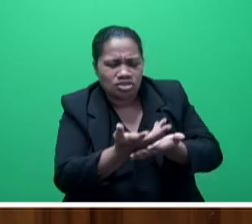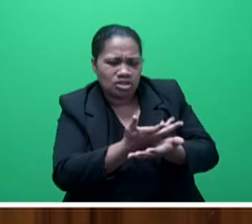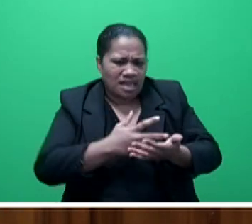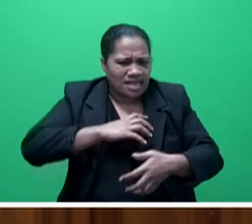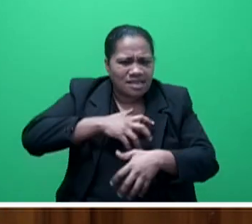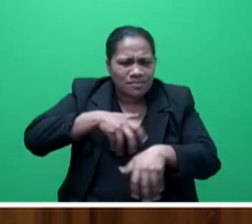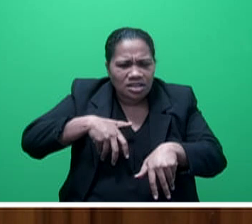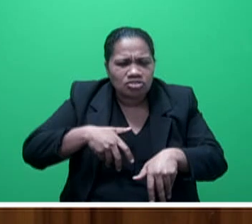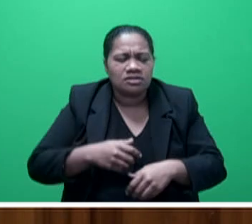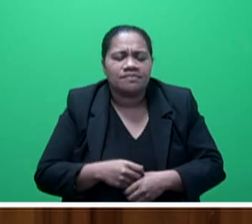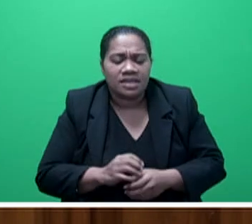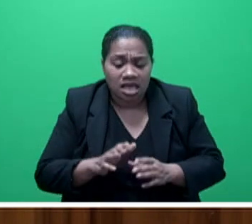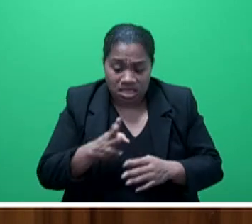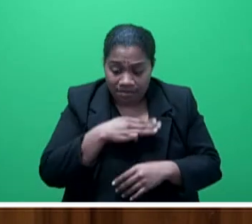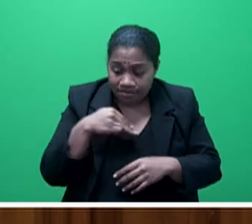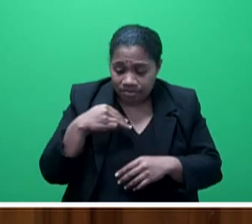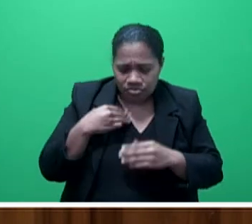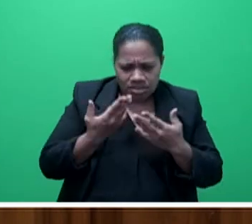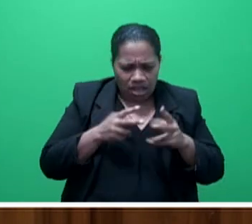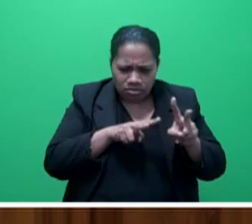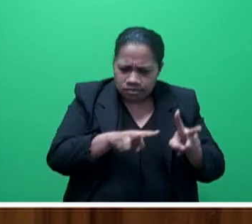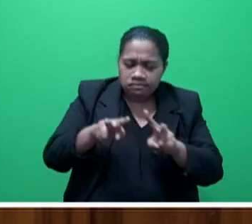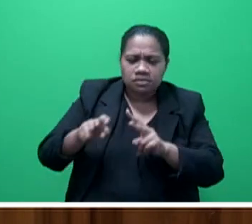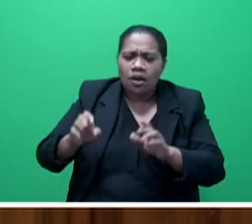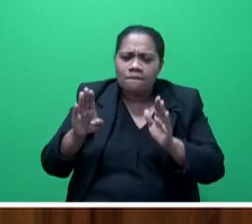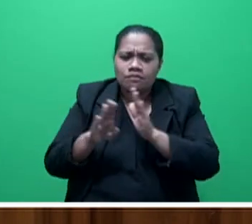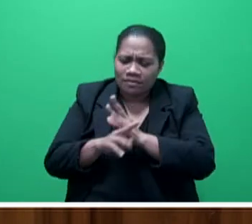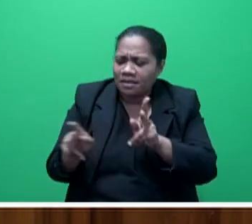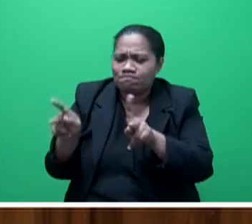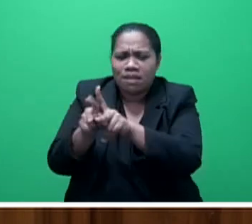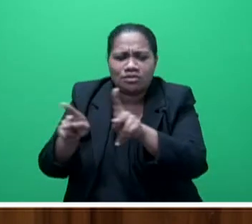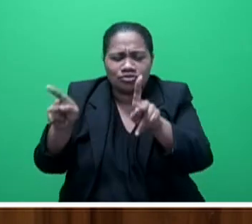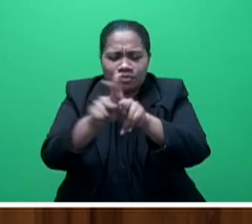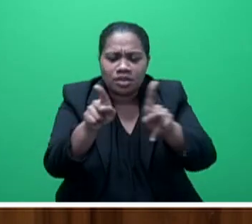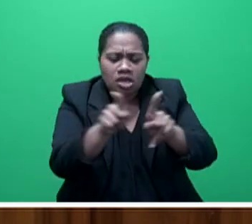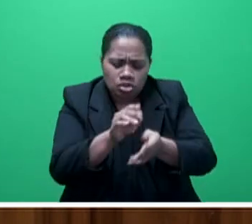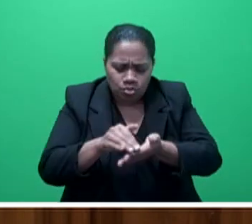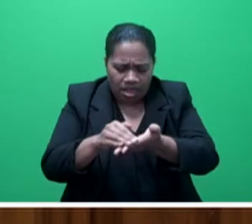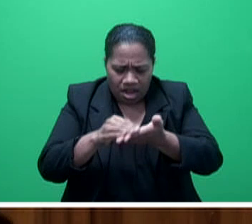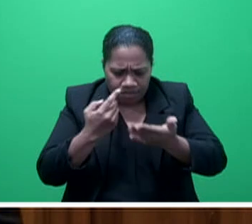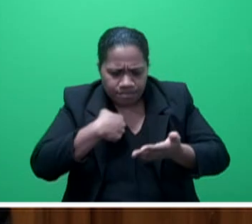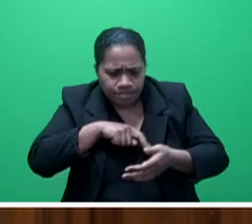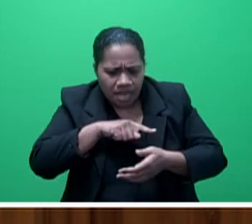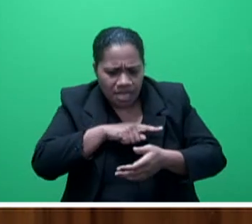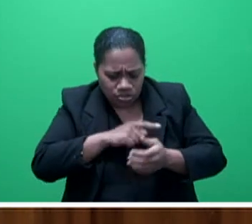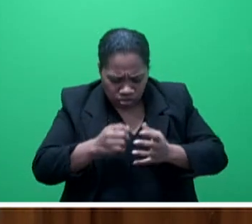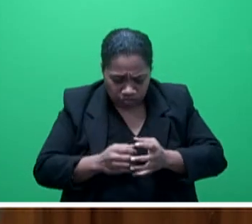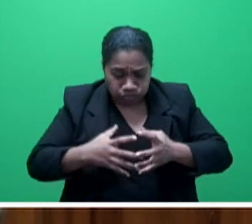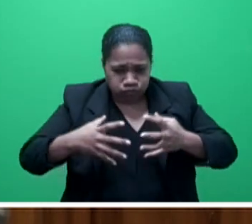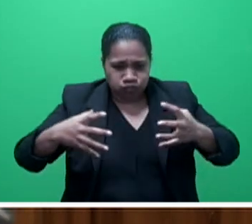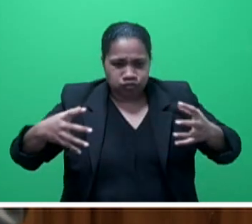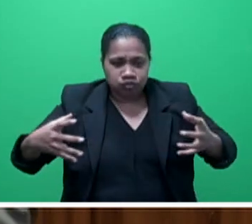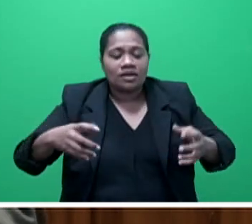ministry will look to generate public-private partnerships to help us grow the kind of infrastructure expansion that is needed